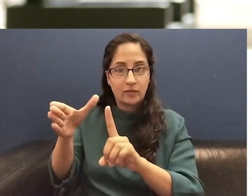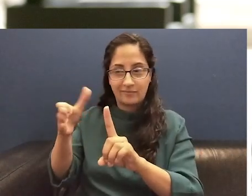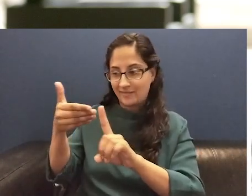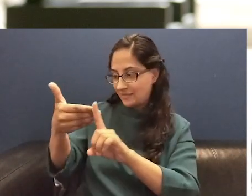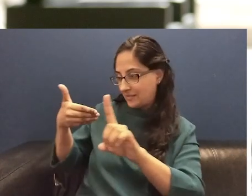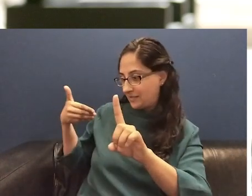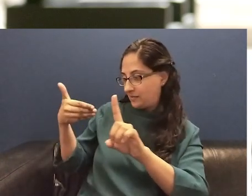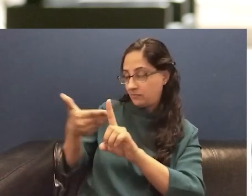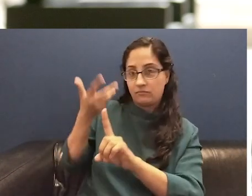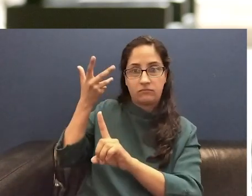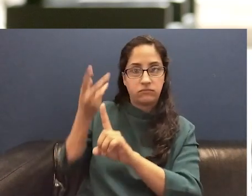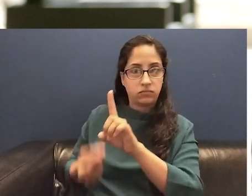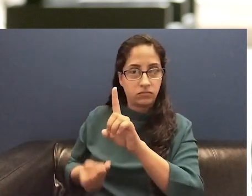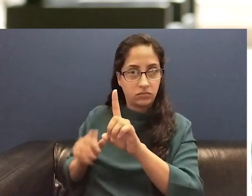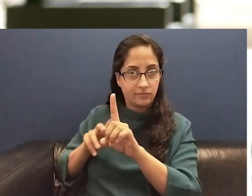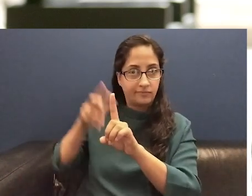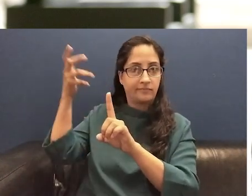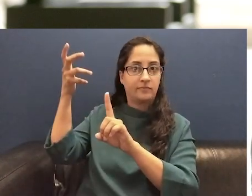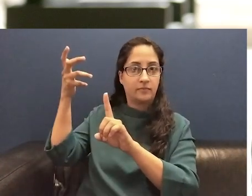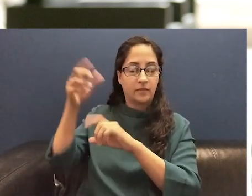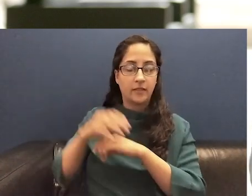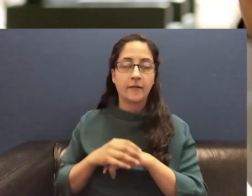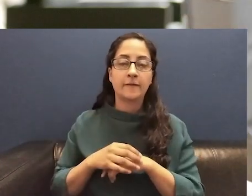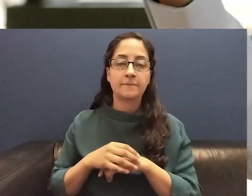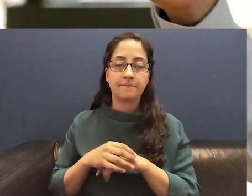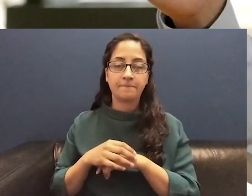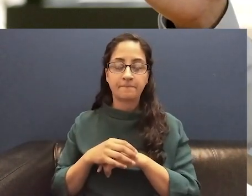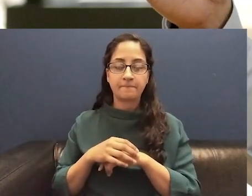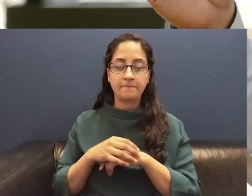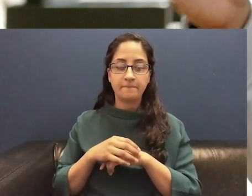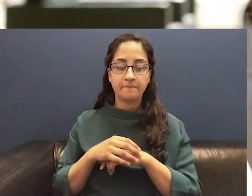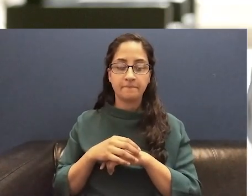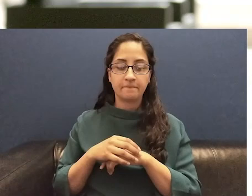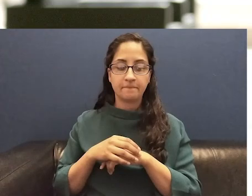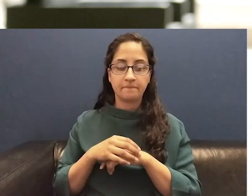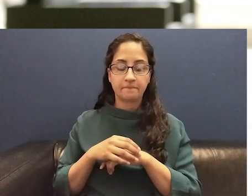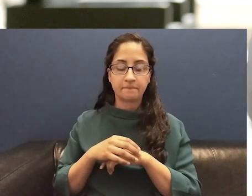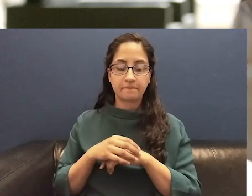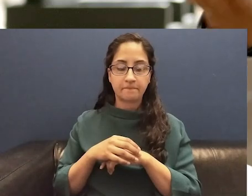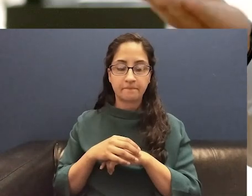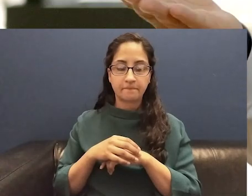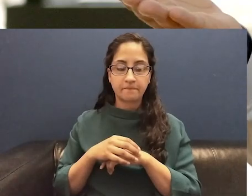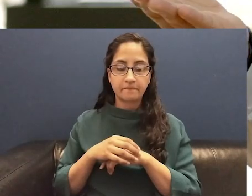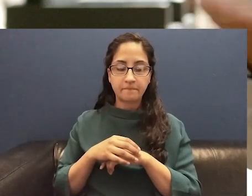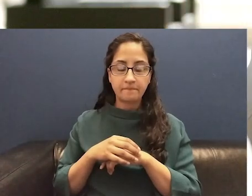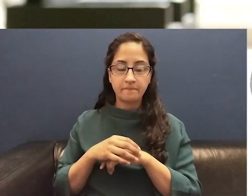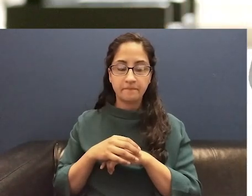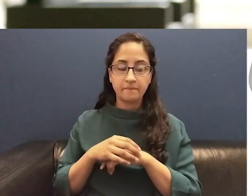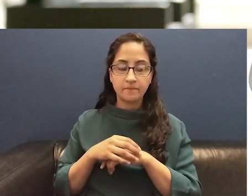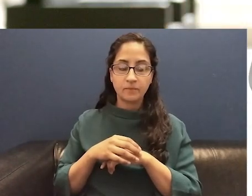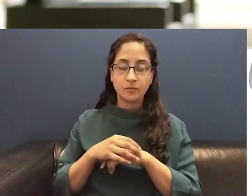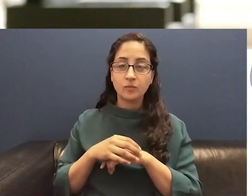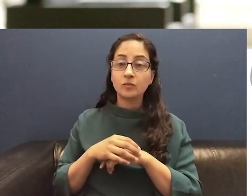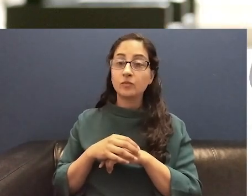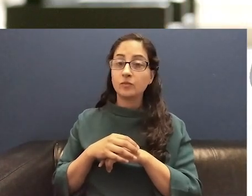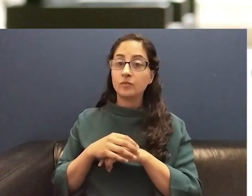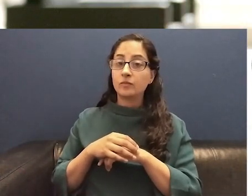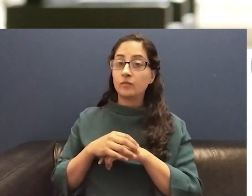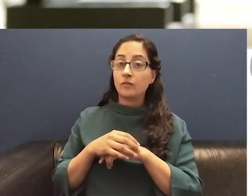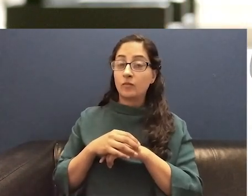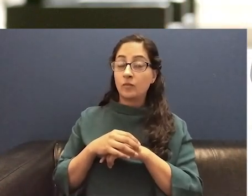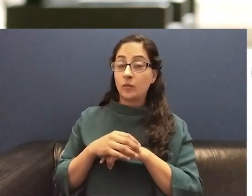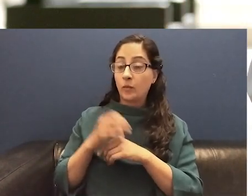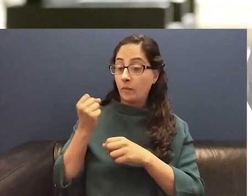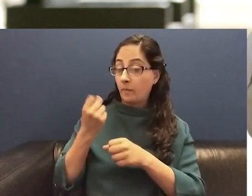is we had a very, very significant effort that goes back many years with the government of Canada and with Canadians' financial